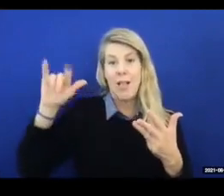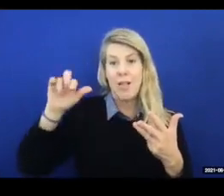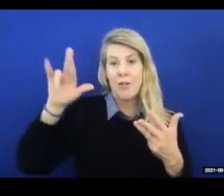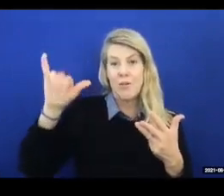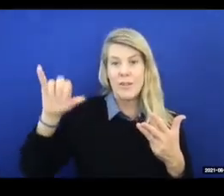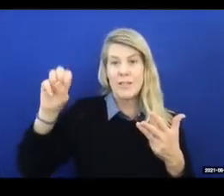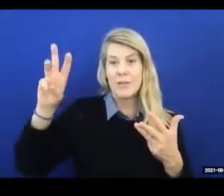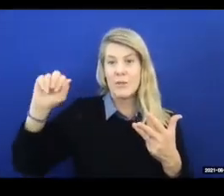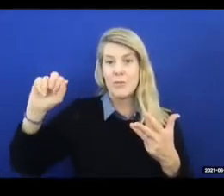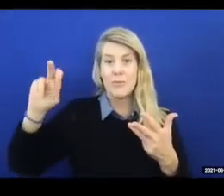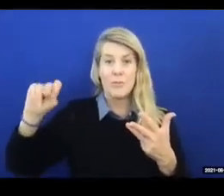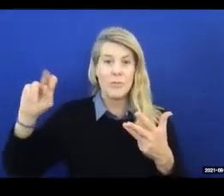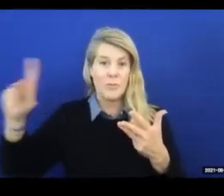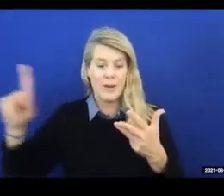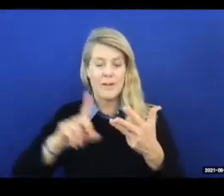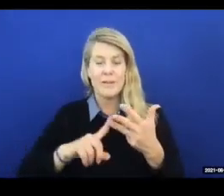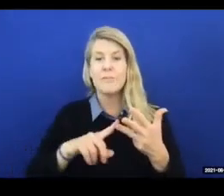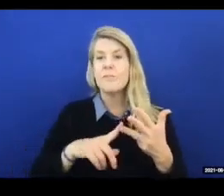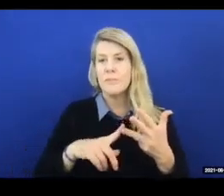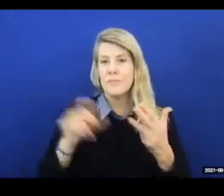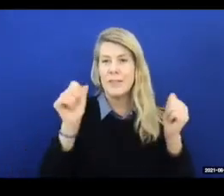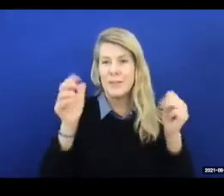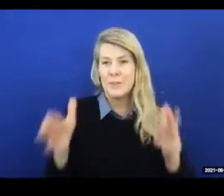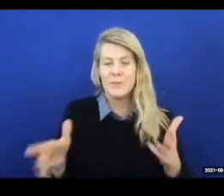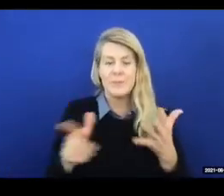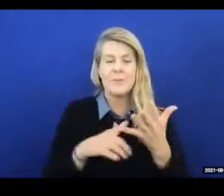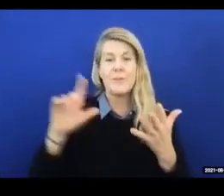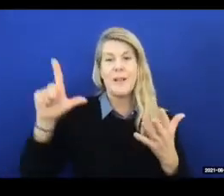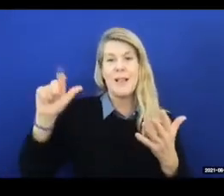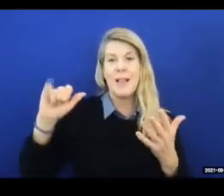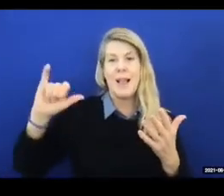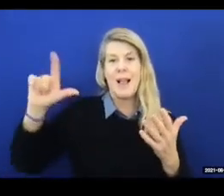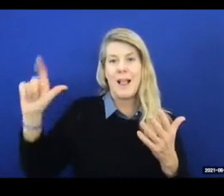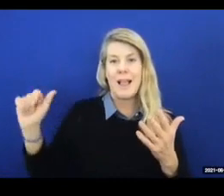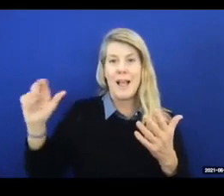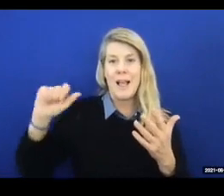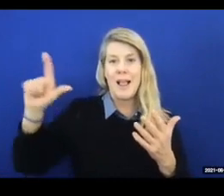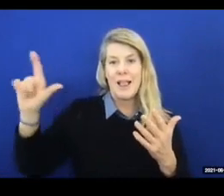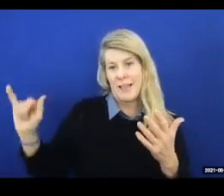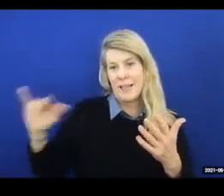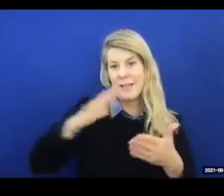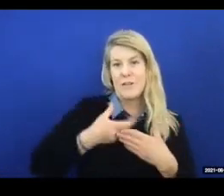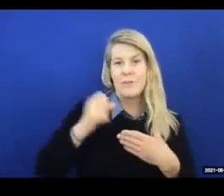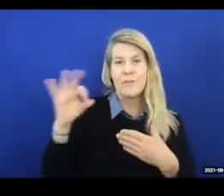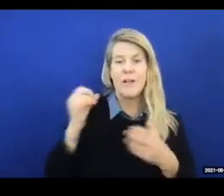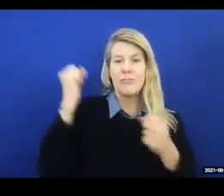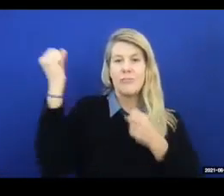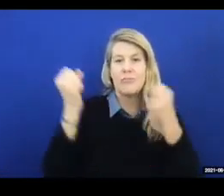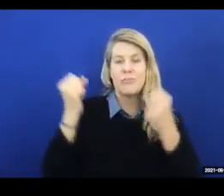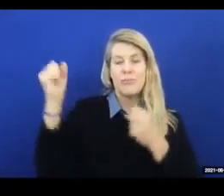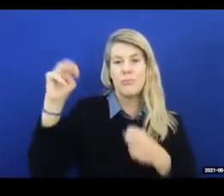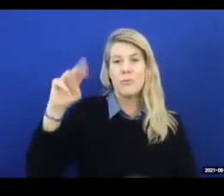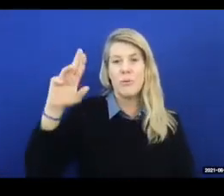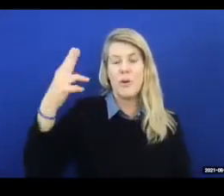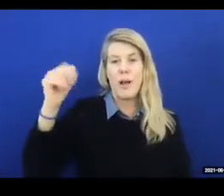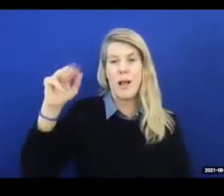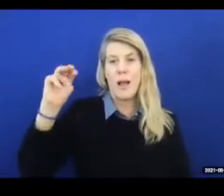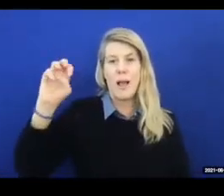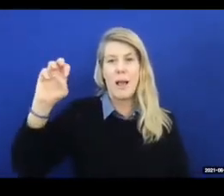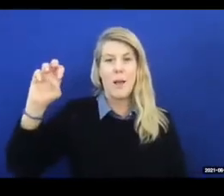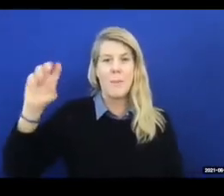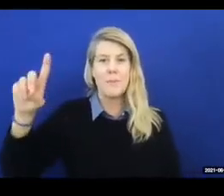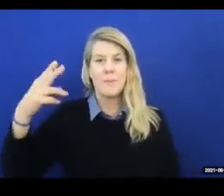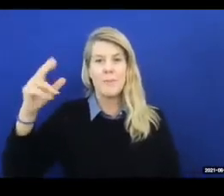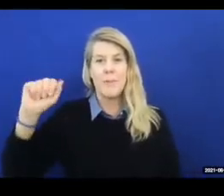Academy Award-winning actress, and Laila Ali, daughter of Muhammad Ali, pro boxer and